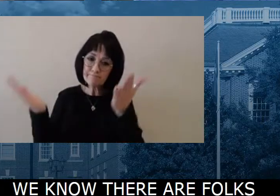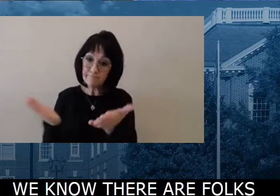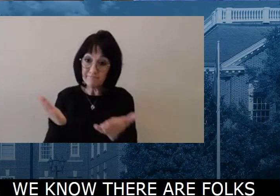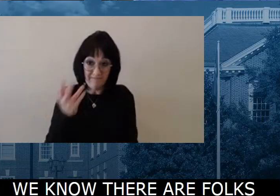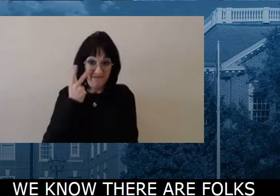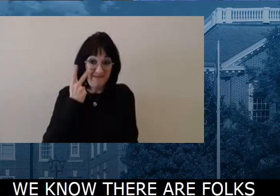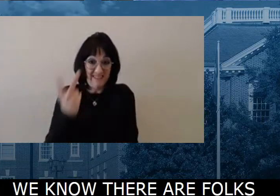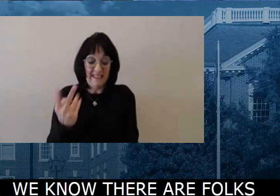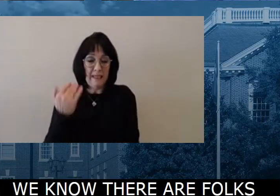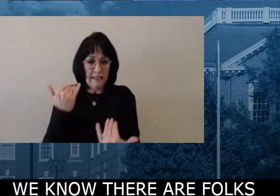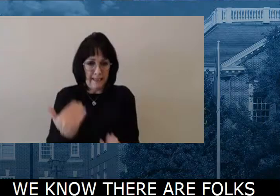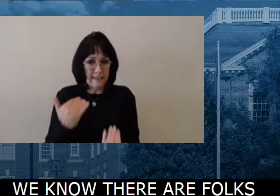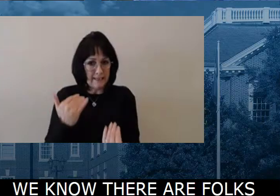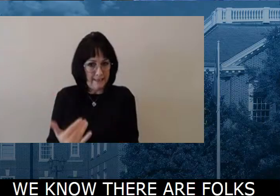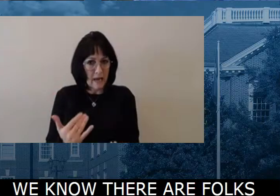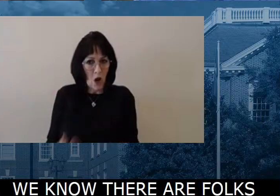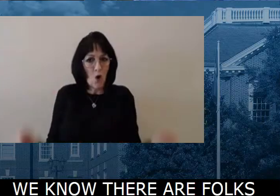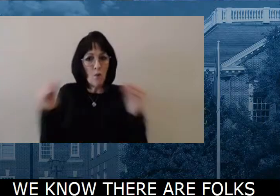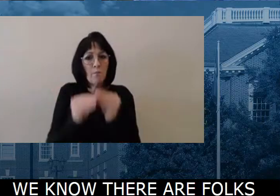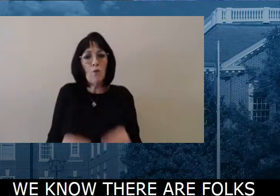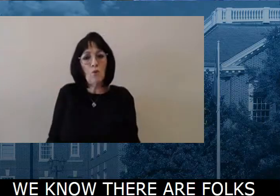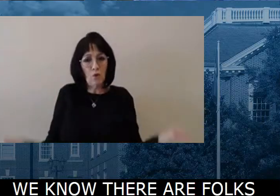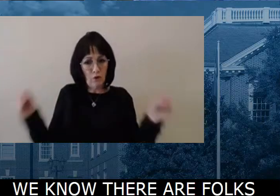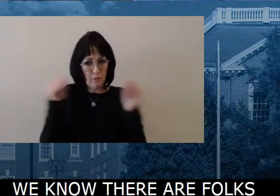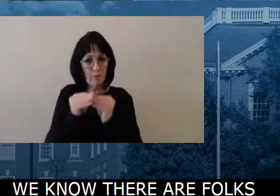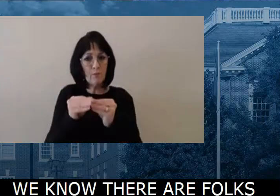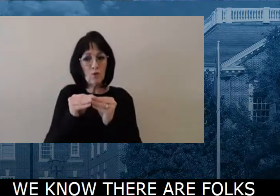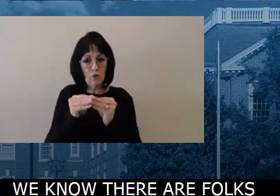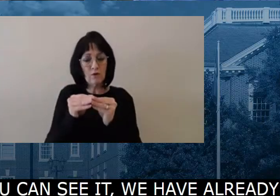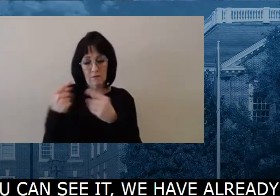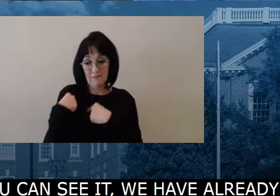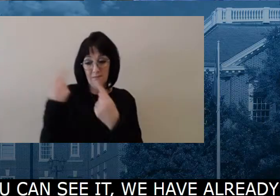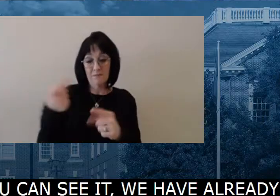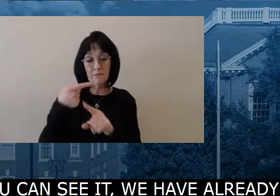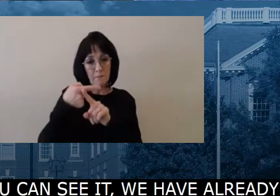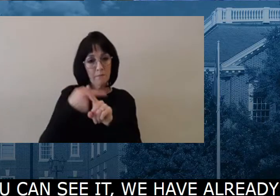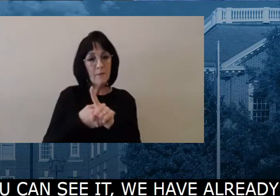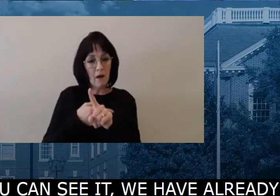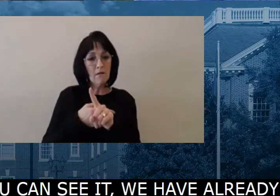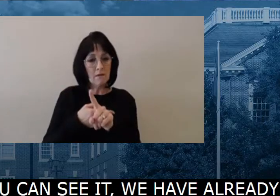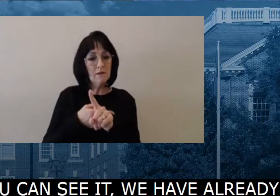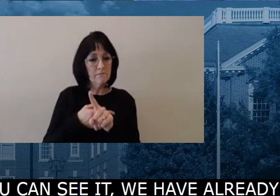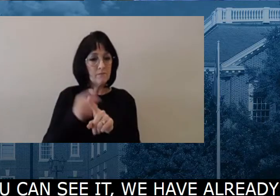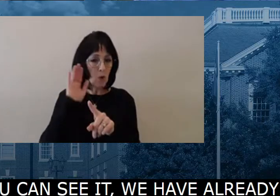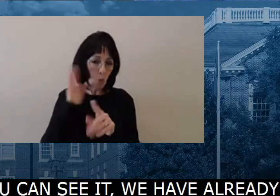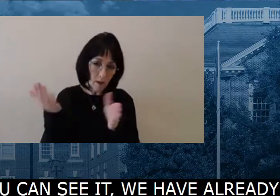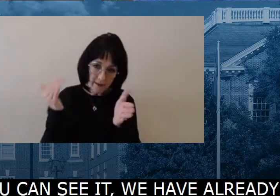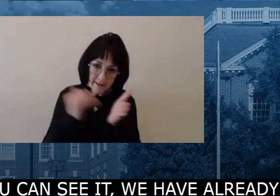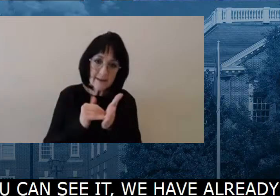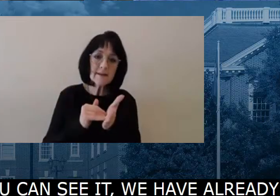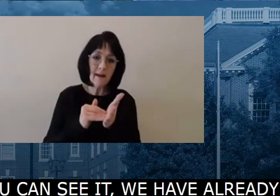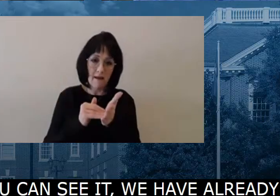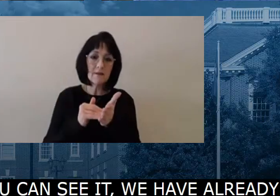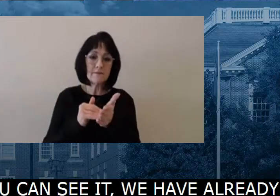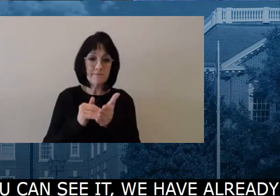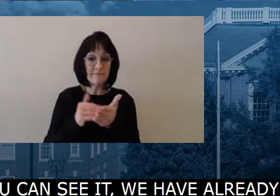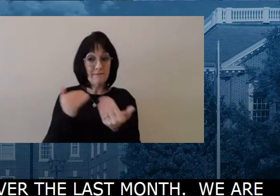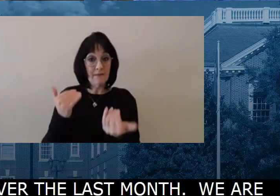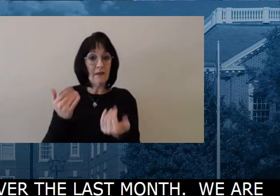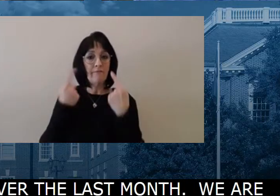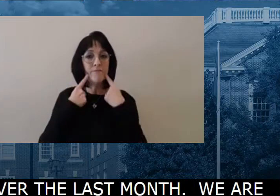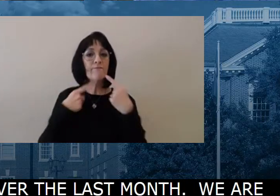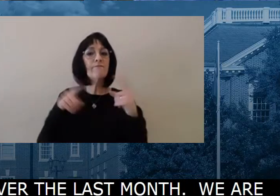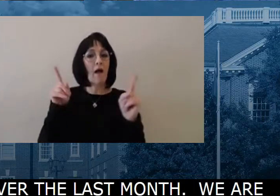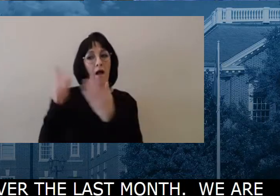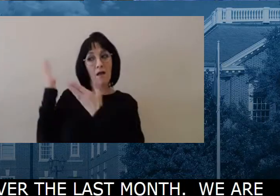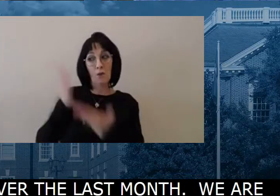throughput over the last month. We're going to have to do the same. Finally, allocation is ramping up. The Johnson &